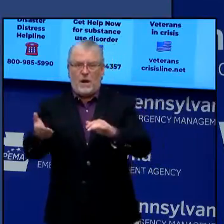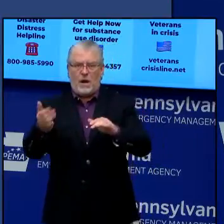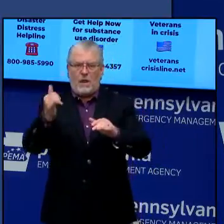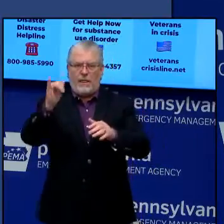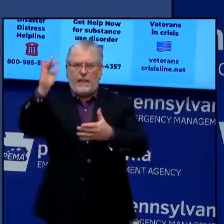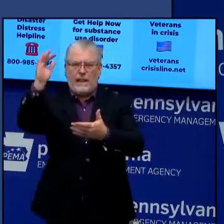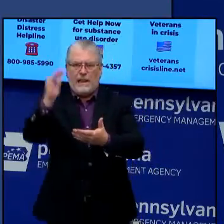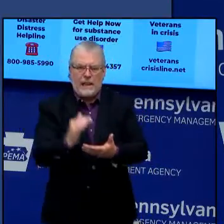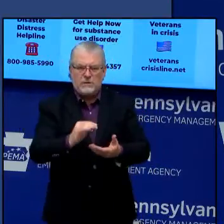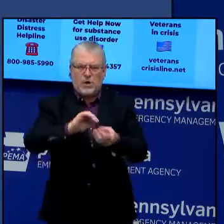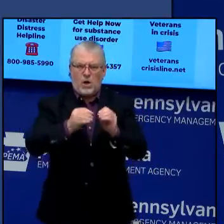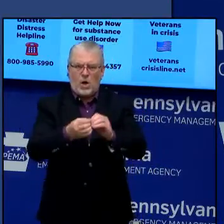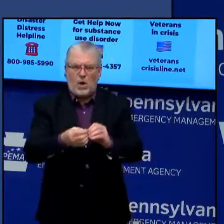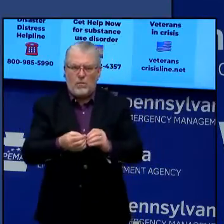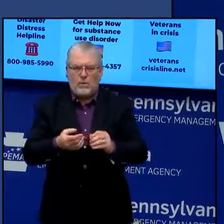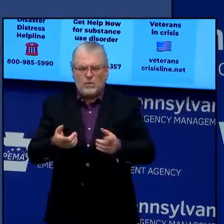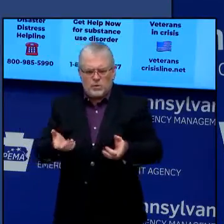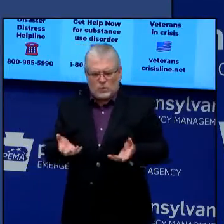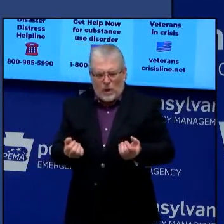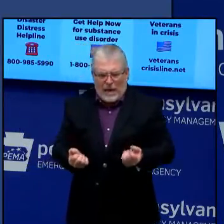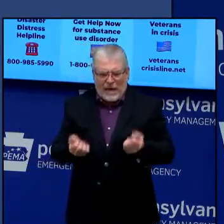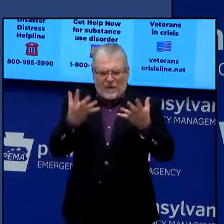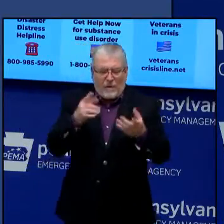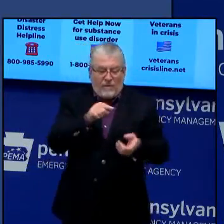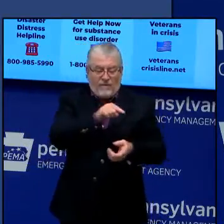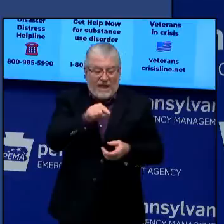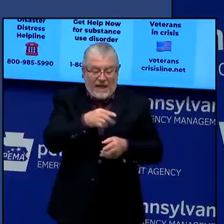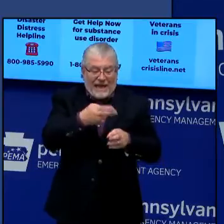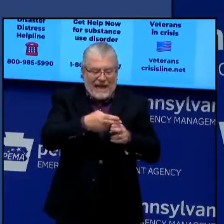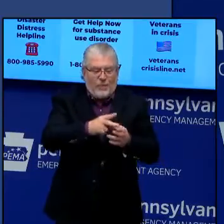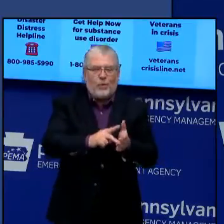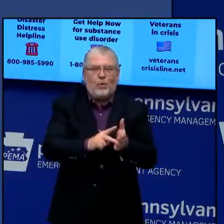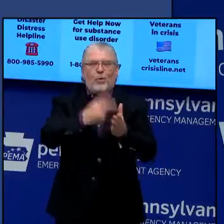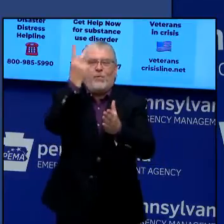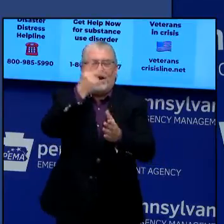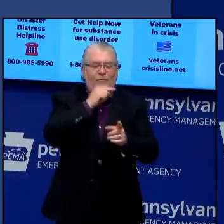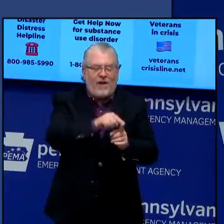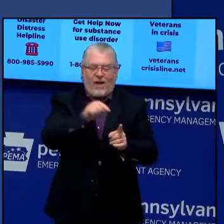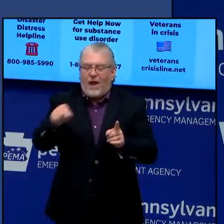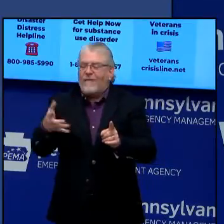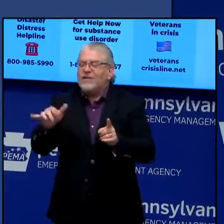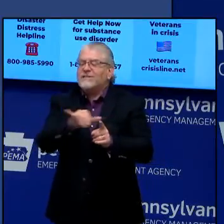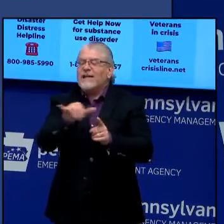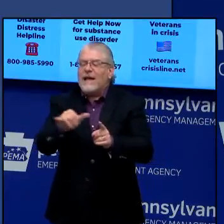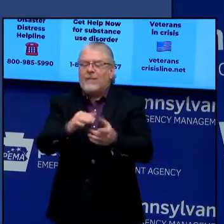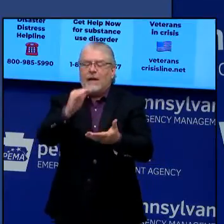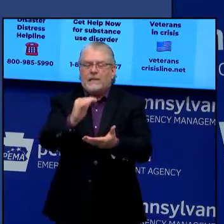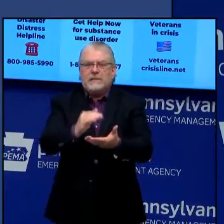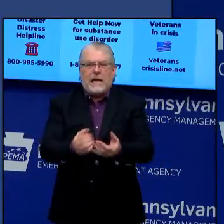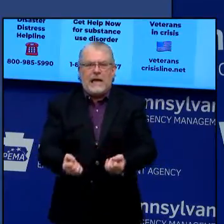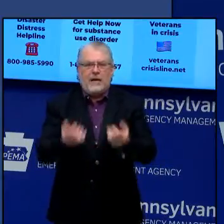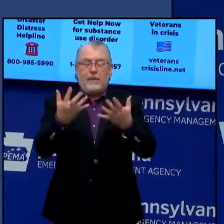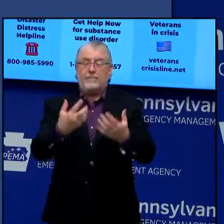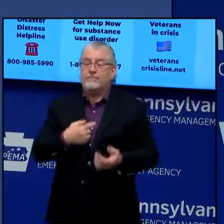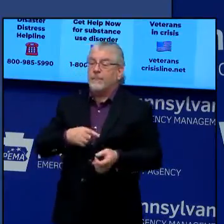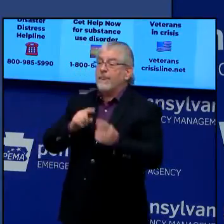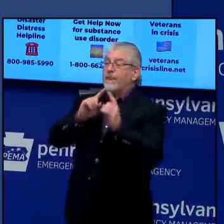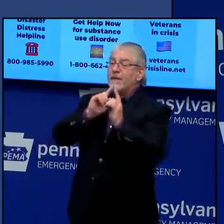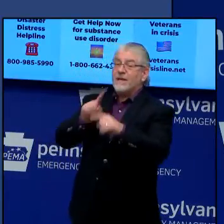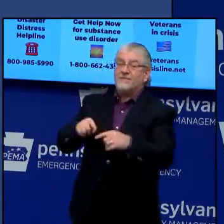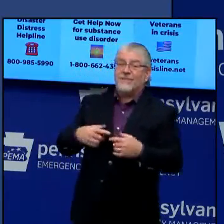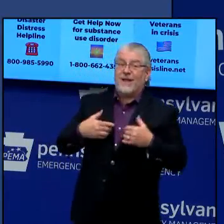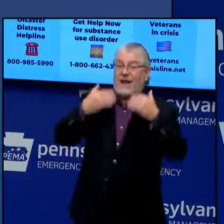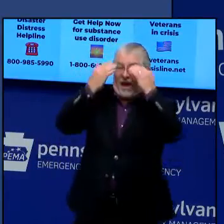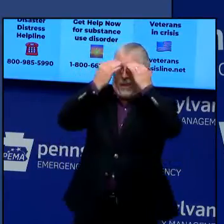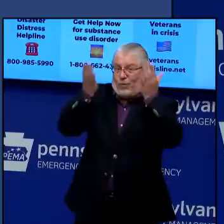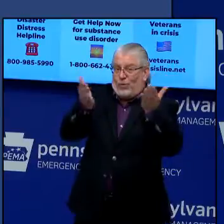there were concerns in terms of reconciling our different data systems. And so we pulled back the quote unquote probable deaths.